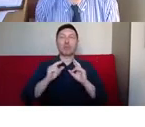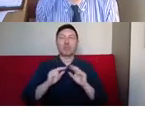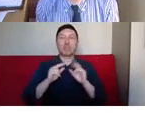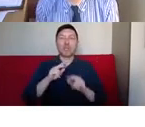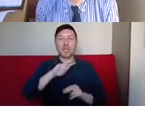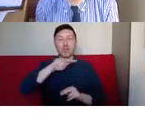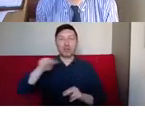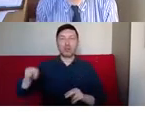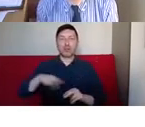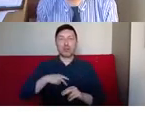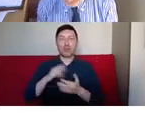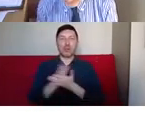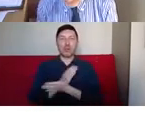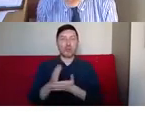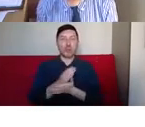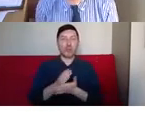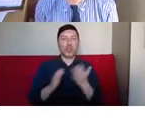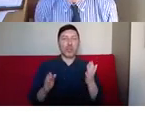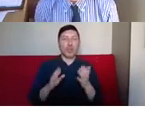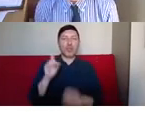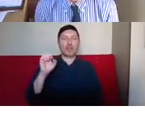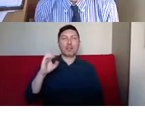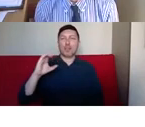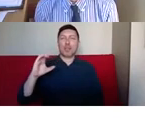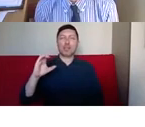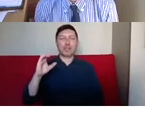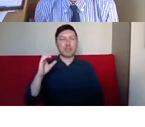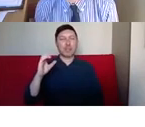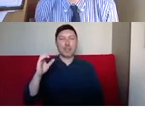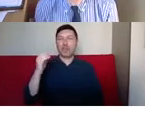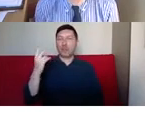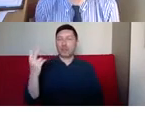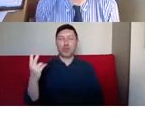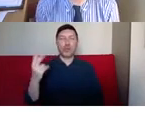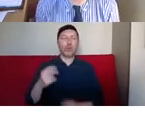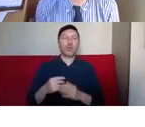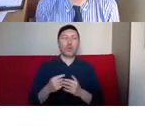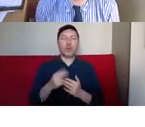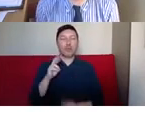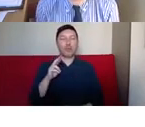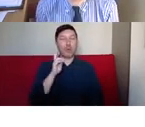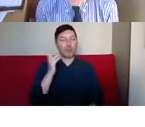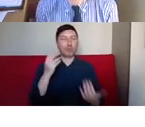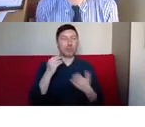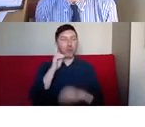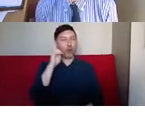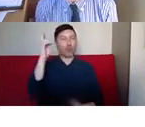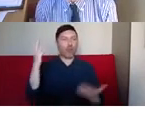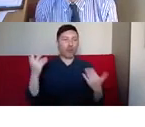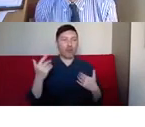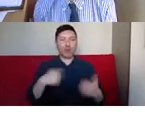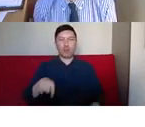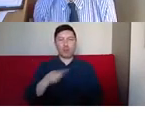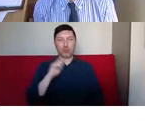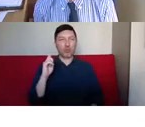really a great honor to have you all today with us. I want to thank